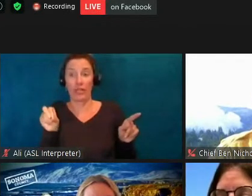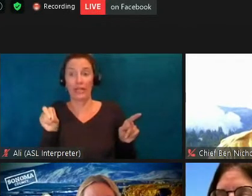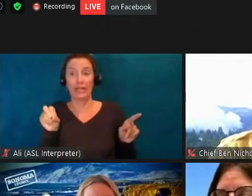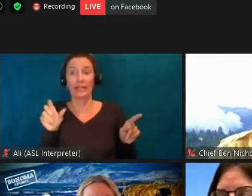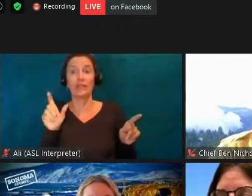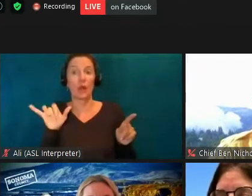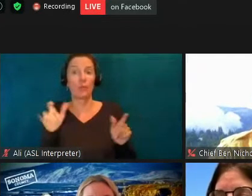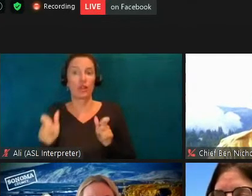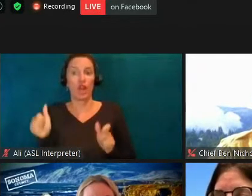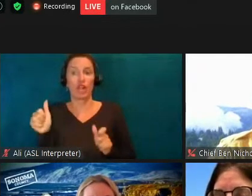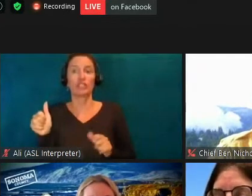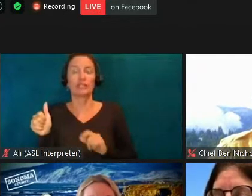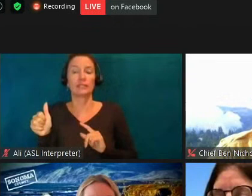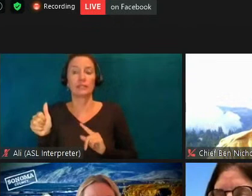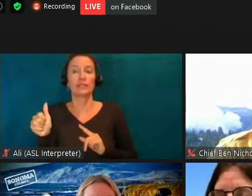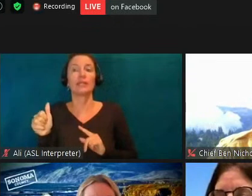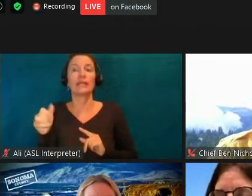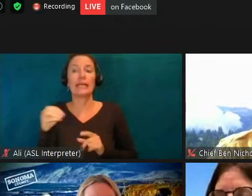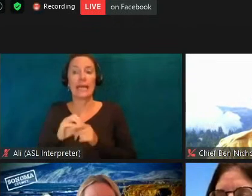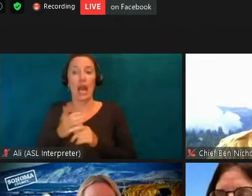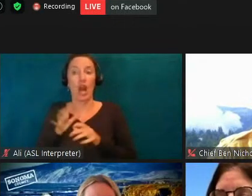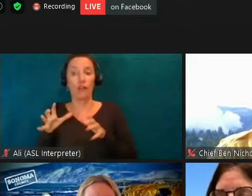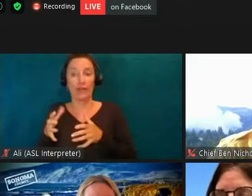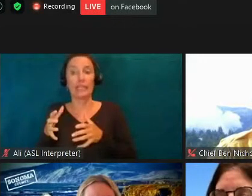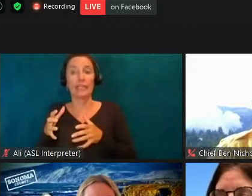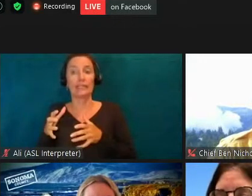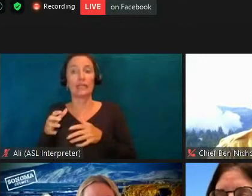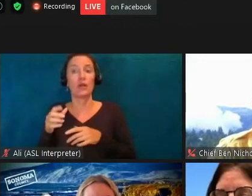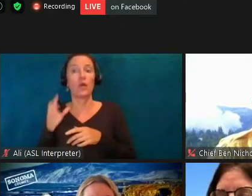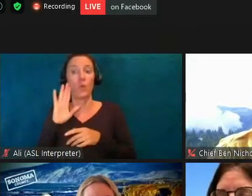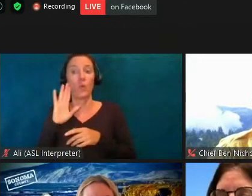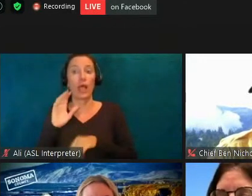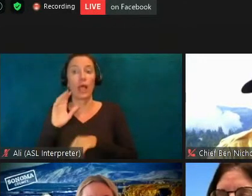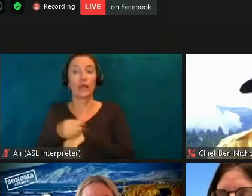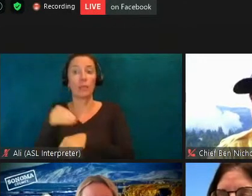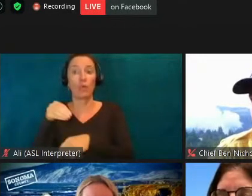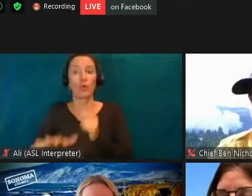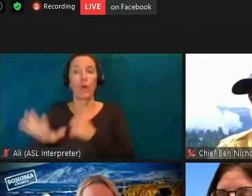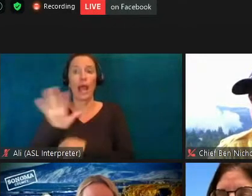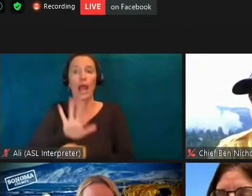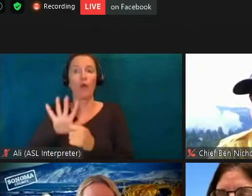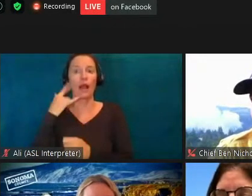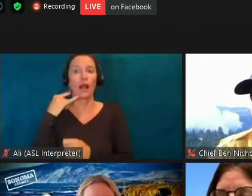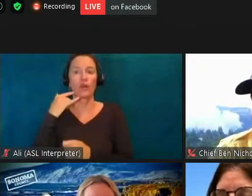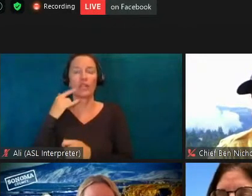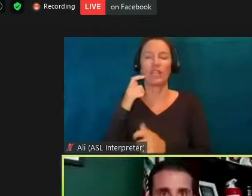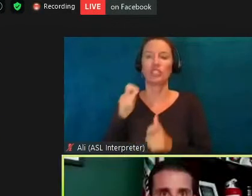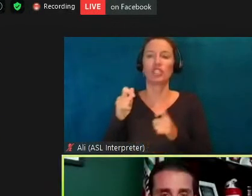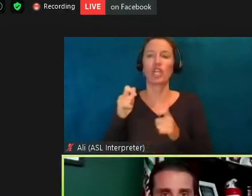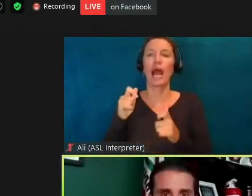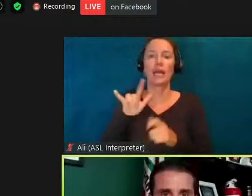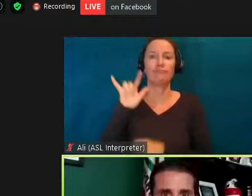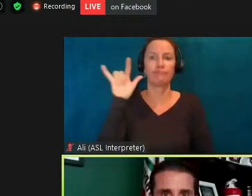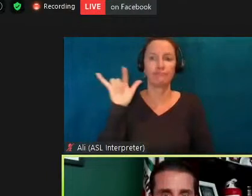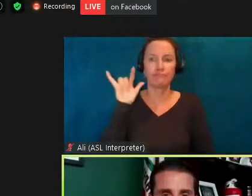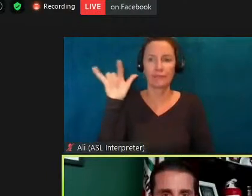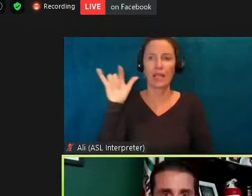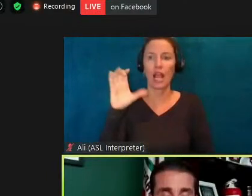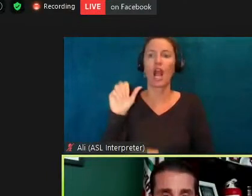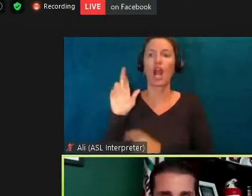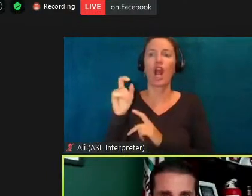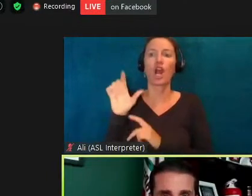FIRE fleet, will be strategically placed throughout the state. And these are these giant cargo planes that would be outfitted with